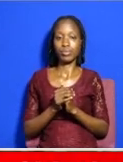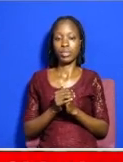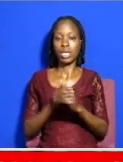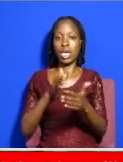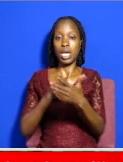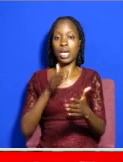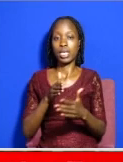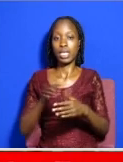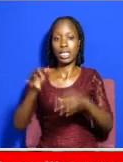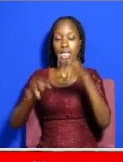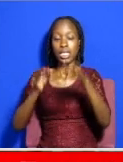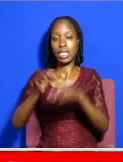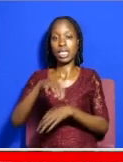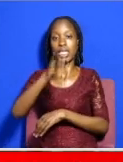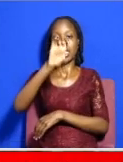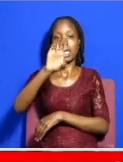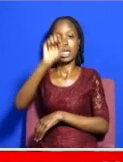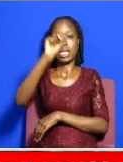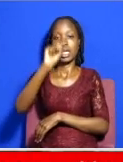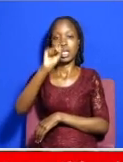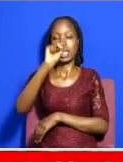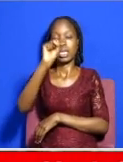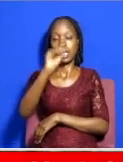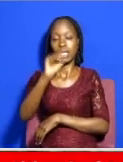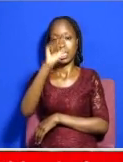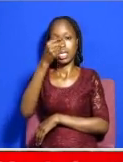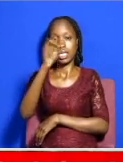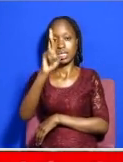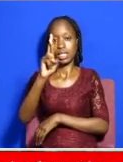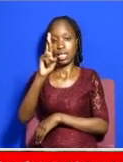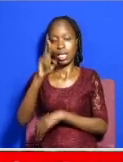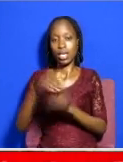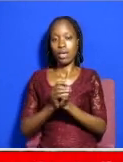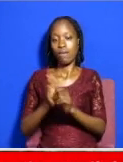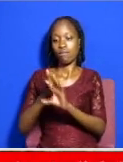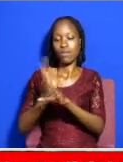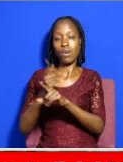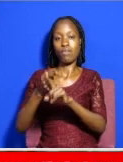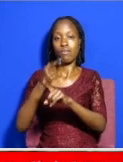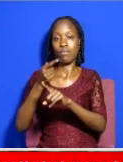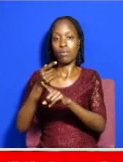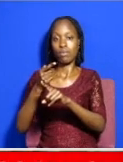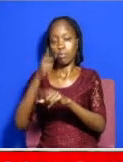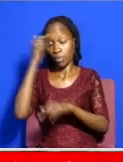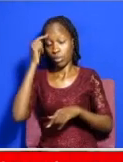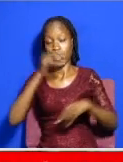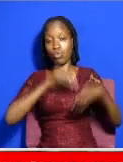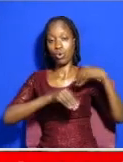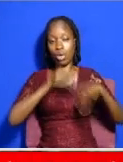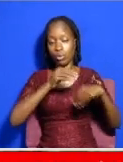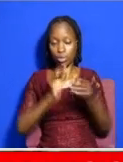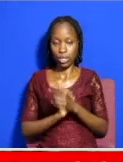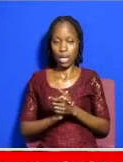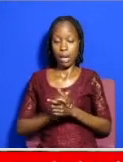against Justice Esther Maina for her removal from the judiciary for misconduct and corruption.